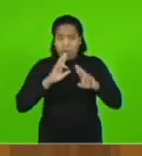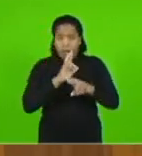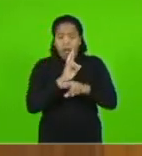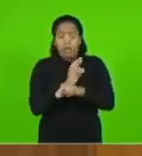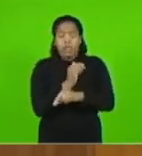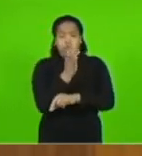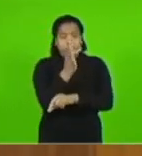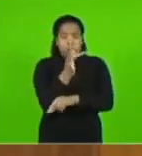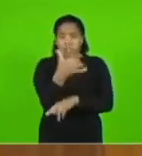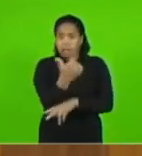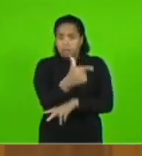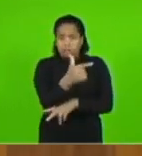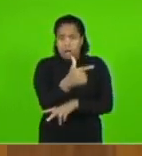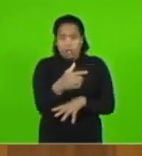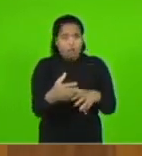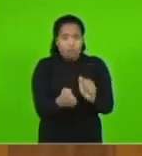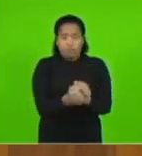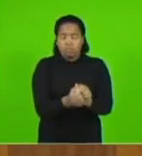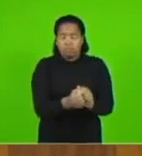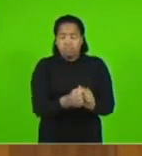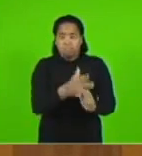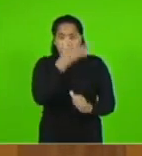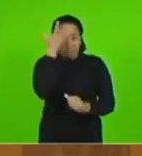We're going to be hopeful.